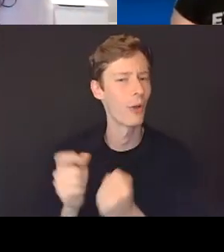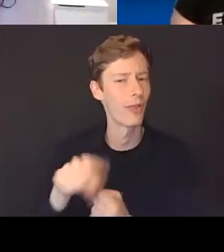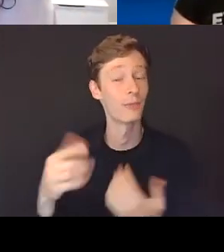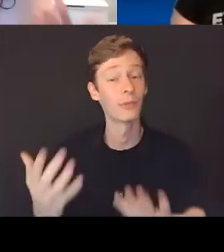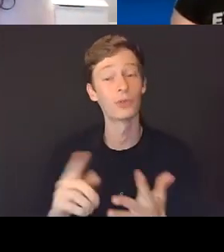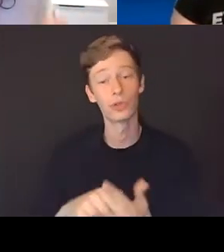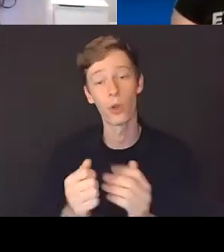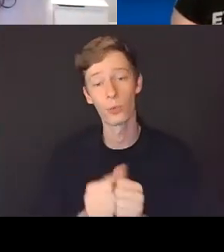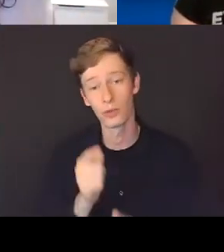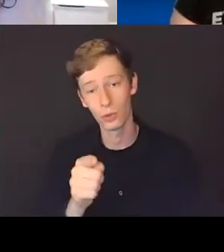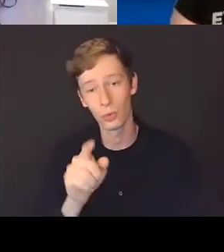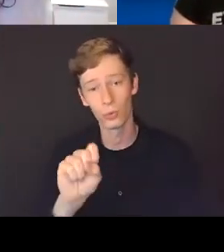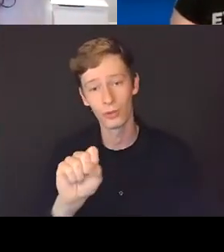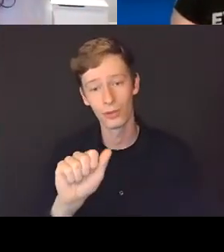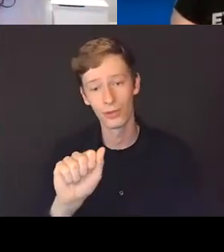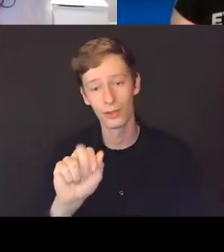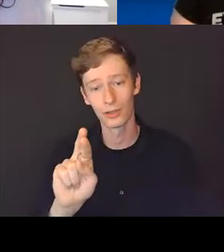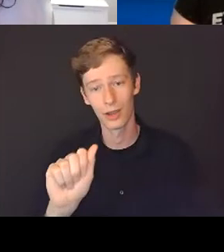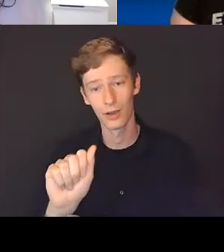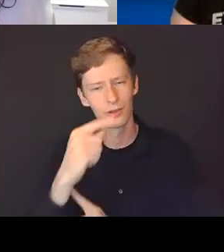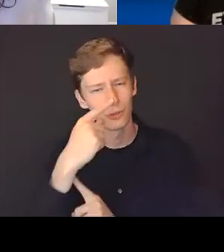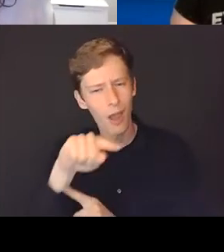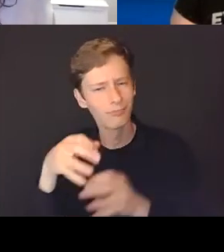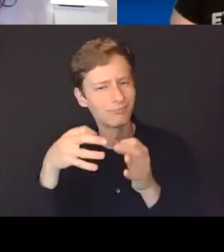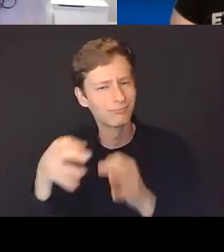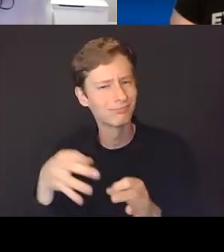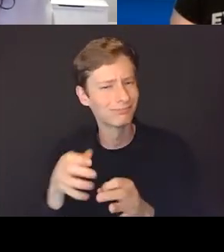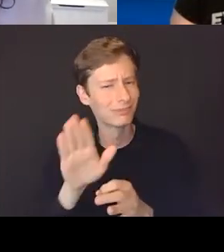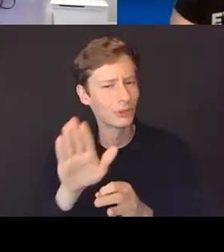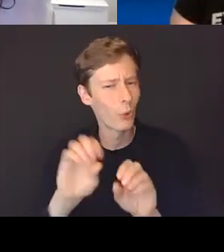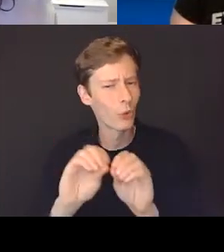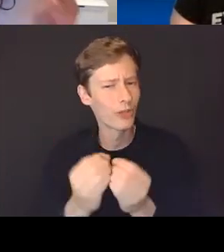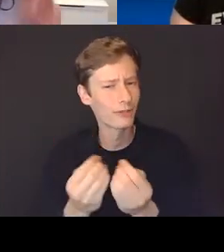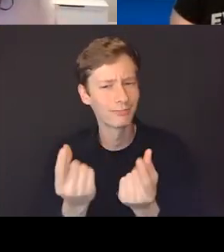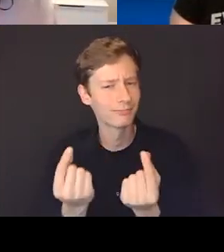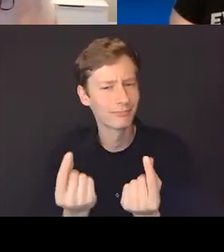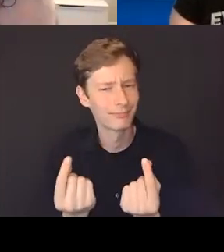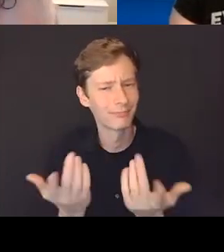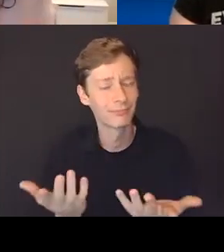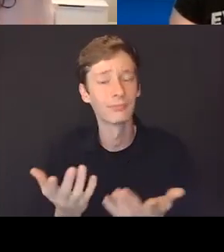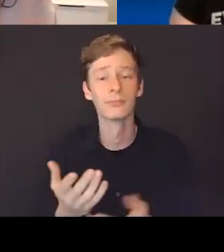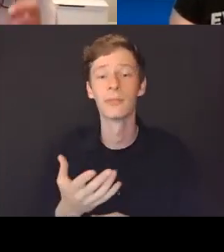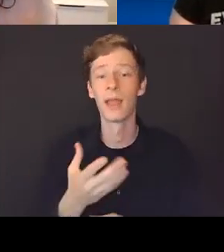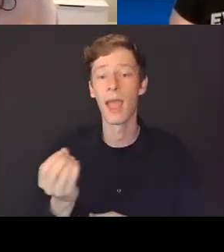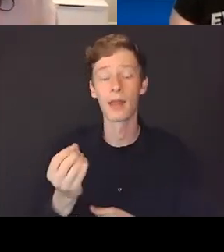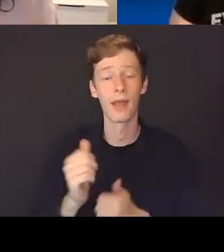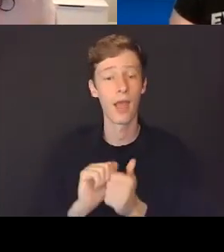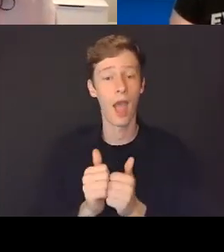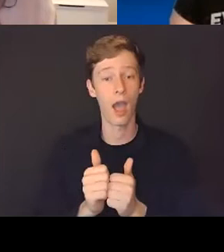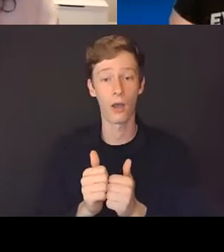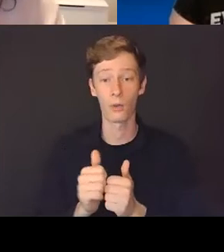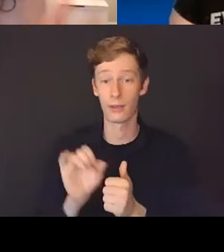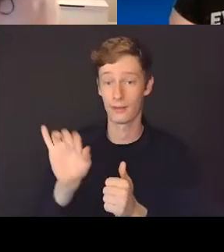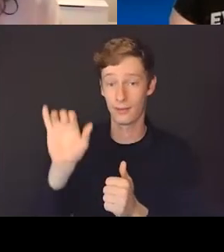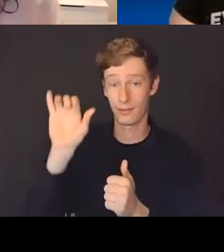with you. You know, would you share what the Hampton Roads Reproductive Justice League is and the immediate impact the leaked